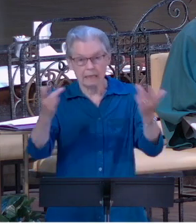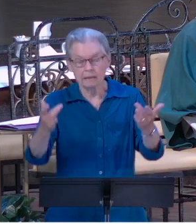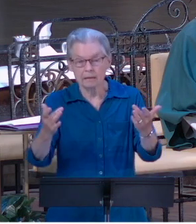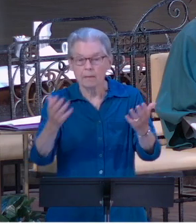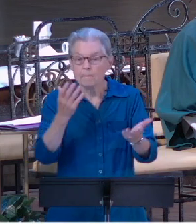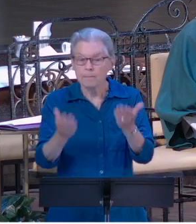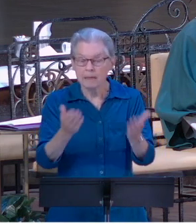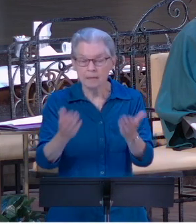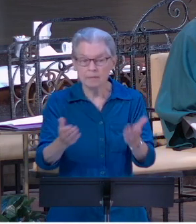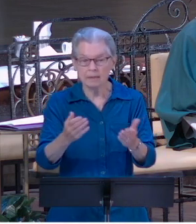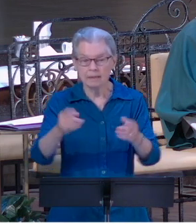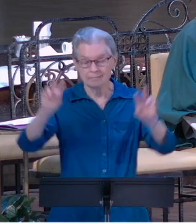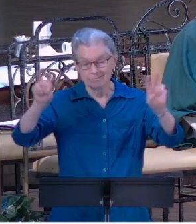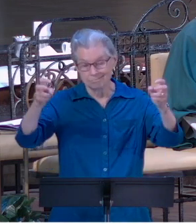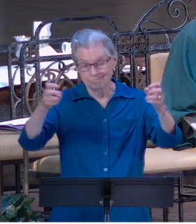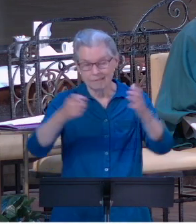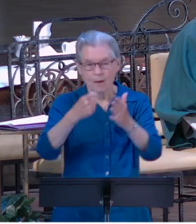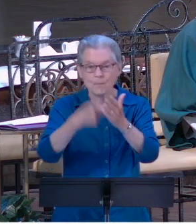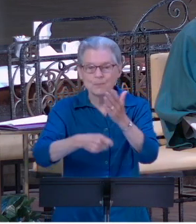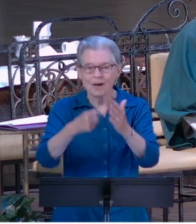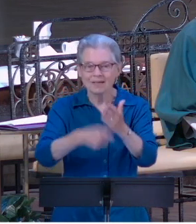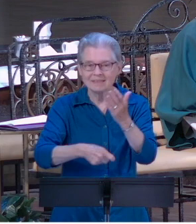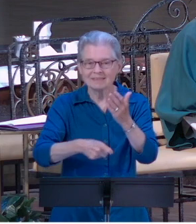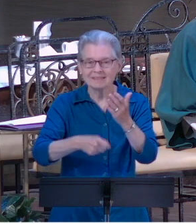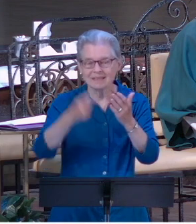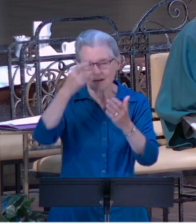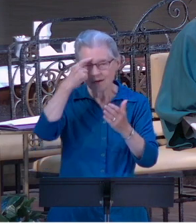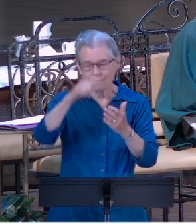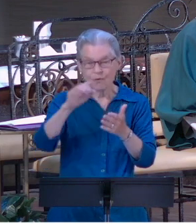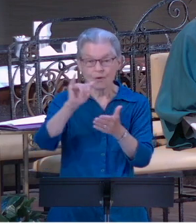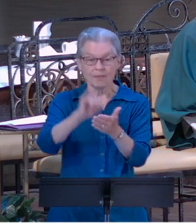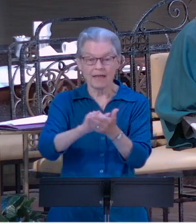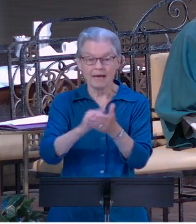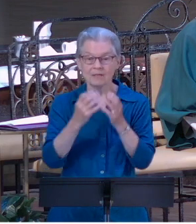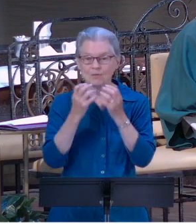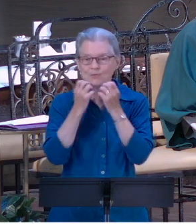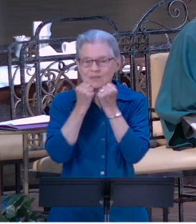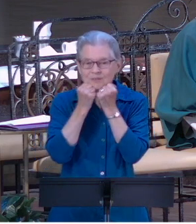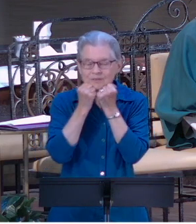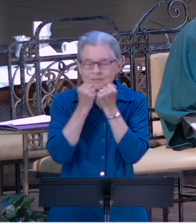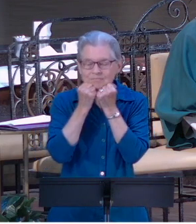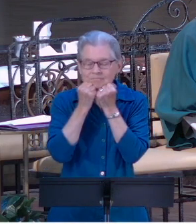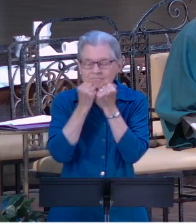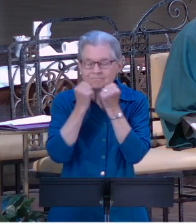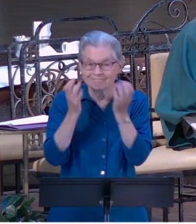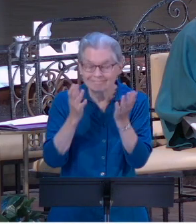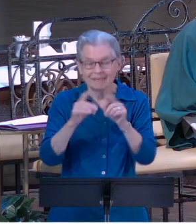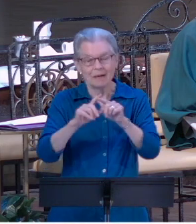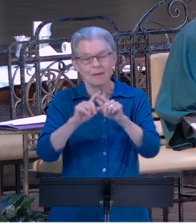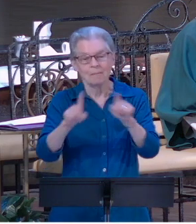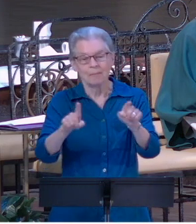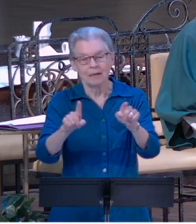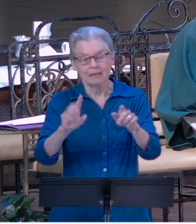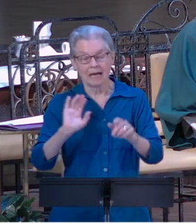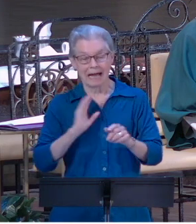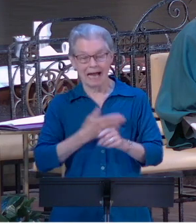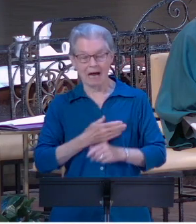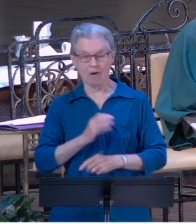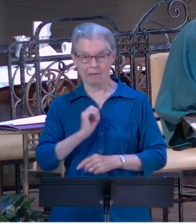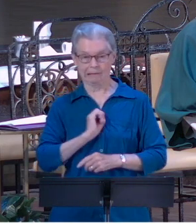Perhaps the price for such a treasure is our very life, our ego that demands